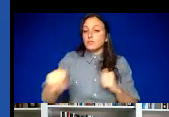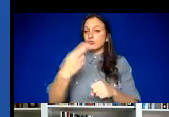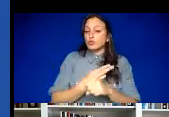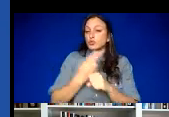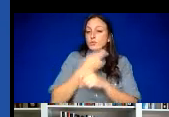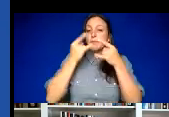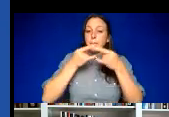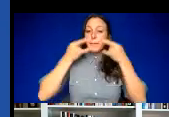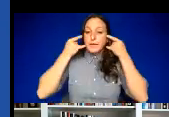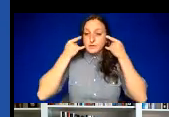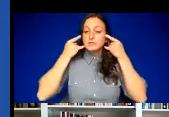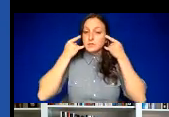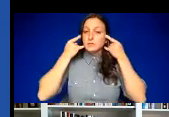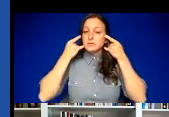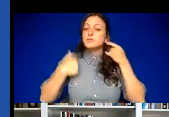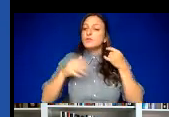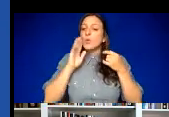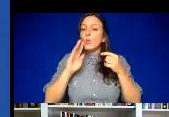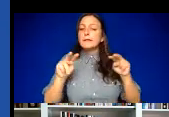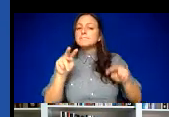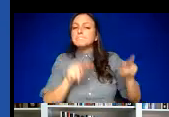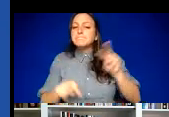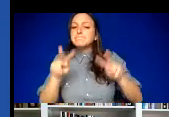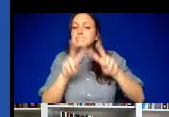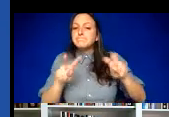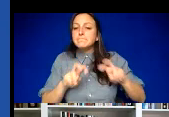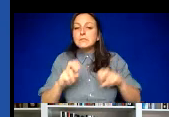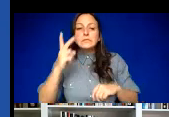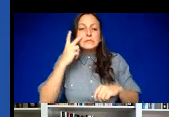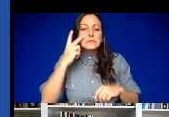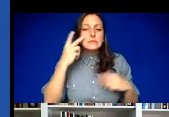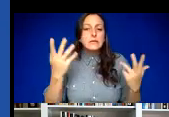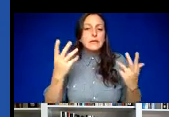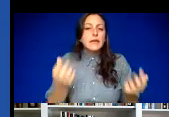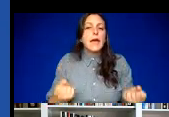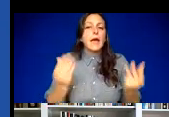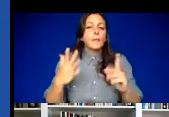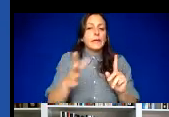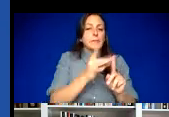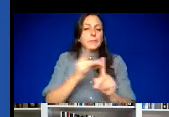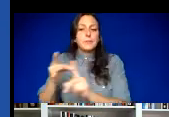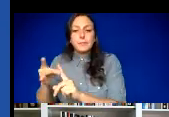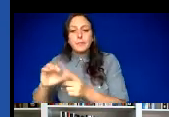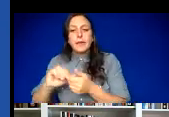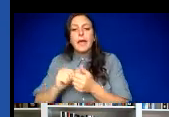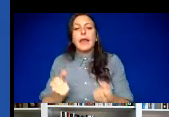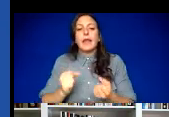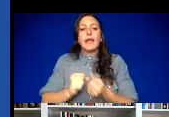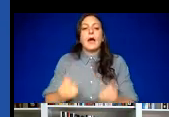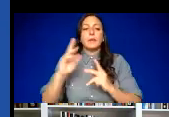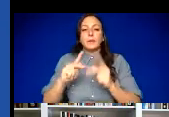watching very closely to see what cases do and how that impacts hospitalization rates.